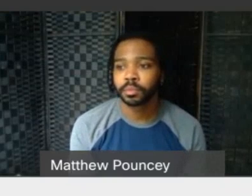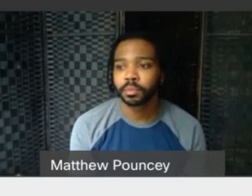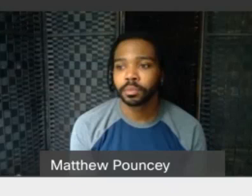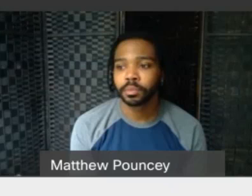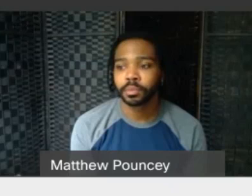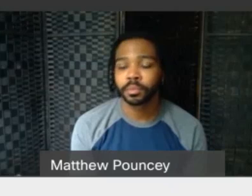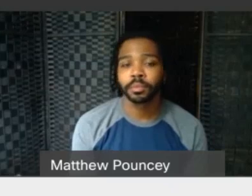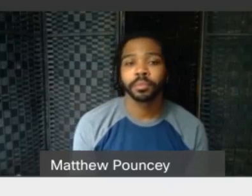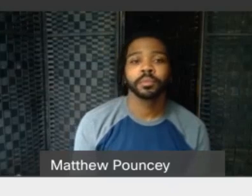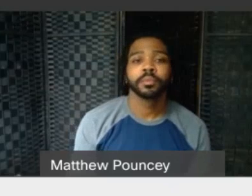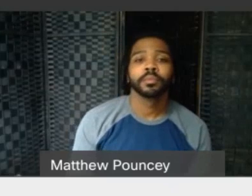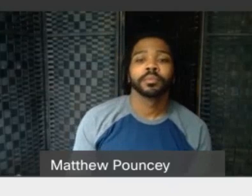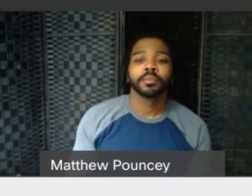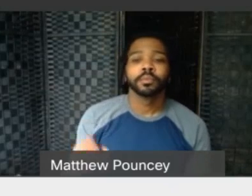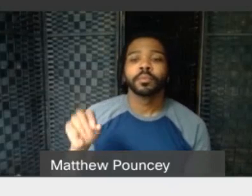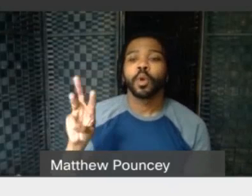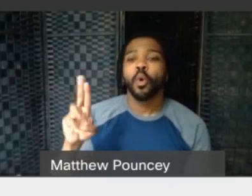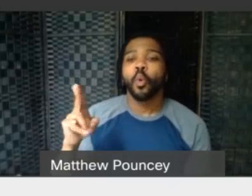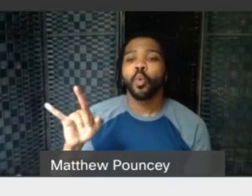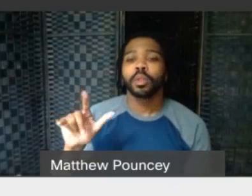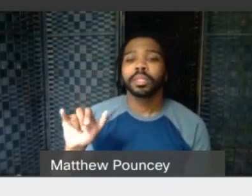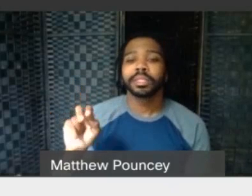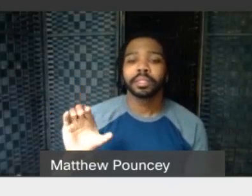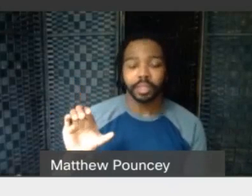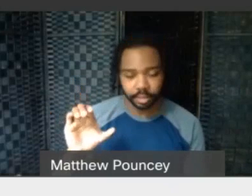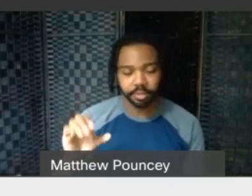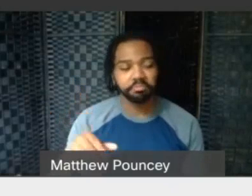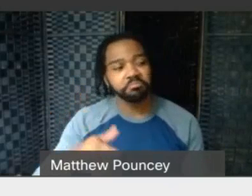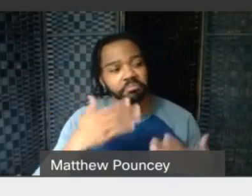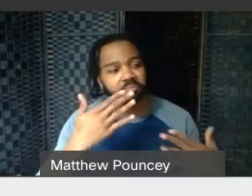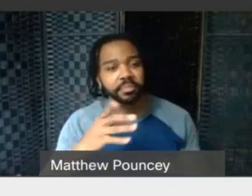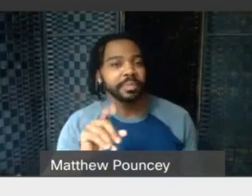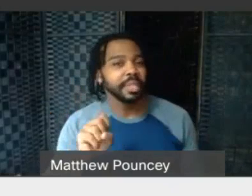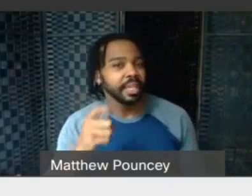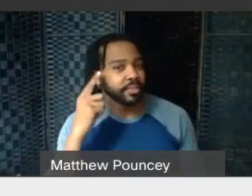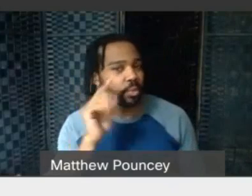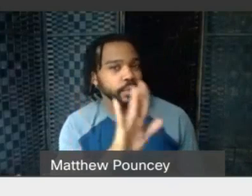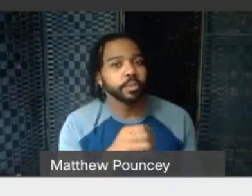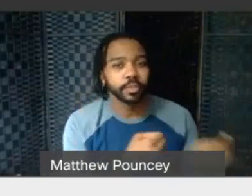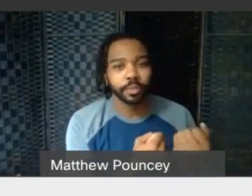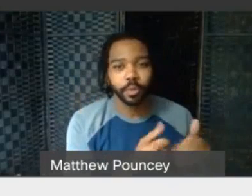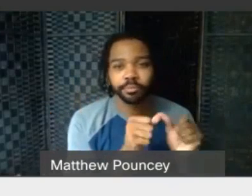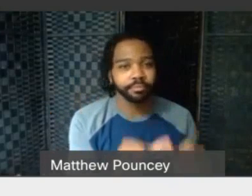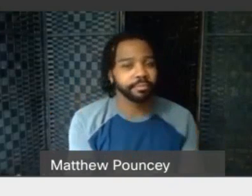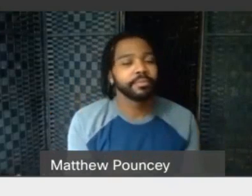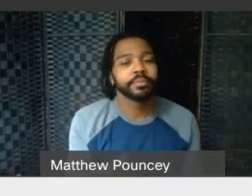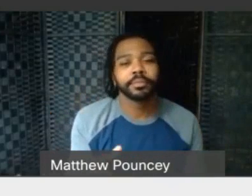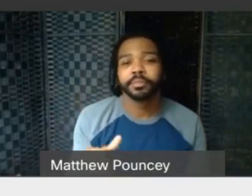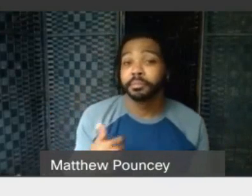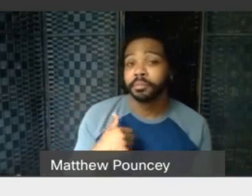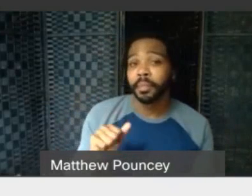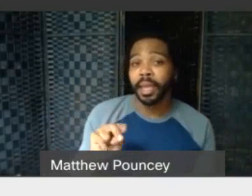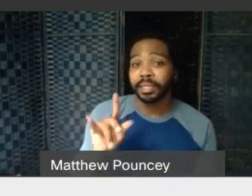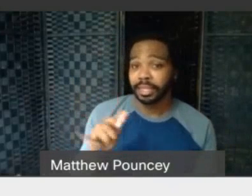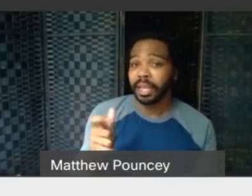Holistic is just thanking DDS and DC Health for their support, um, which, I mean, I certainly do have to